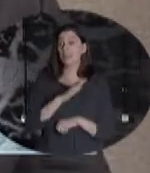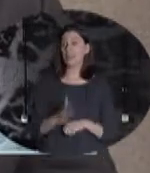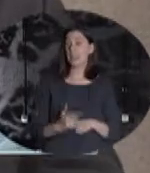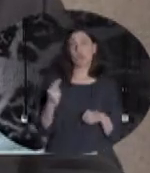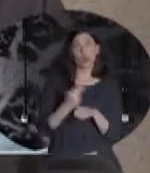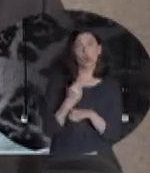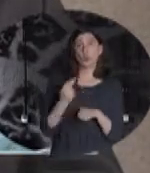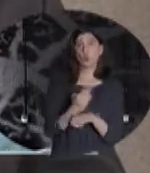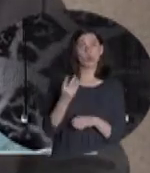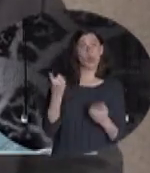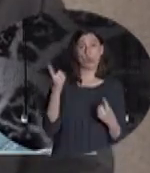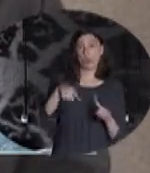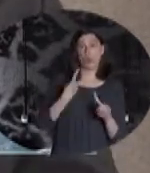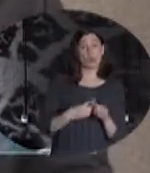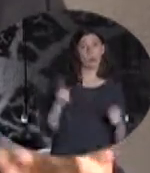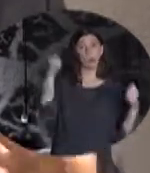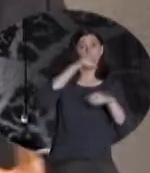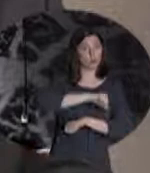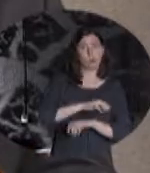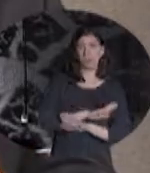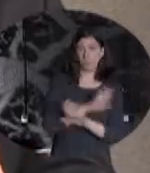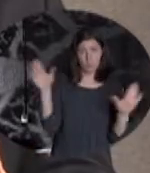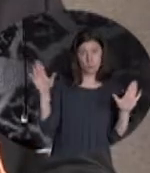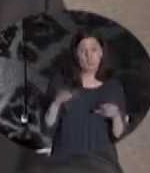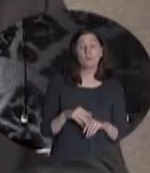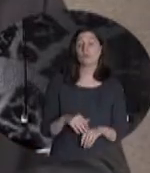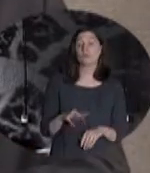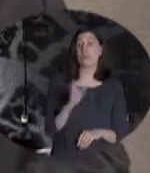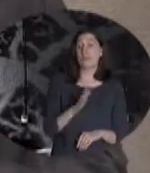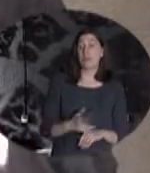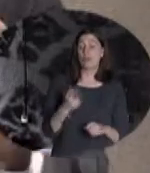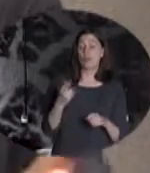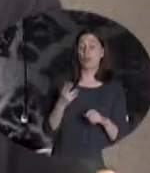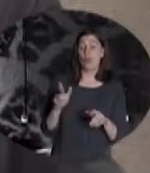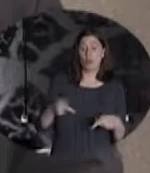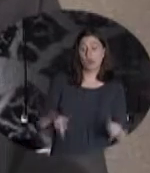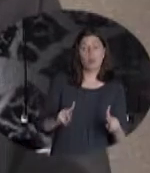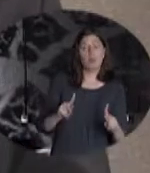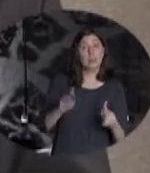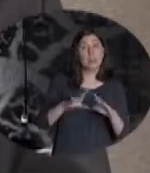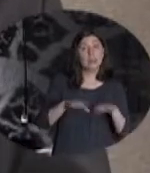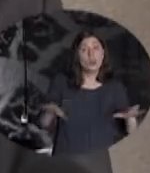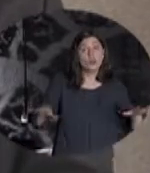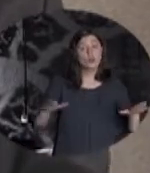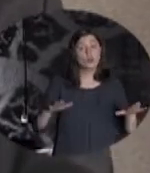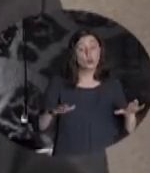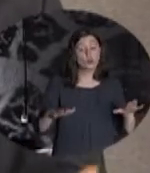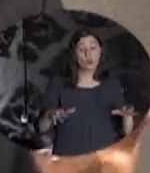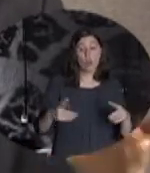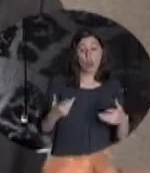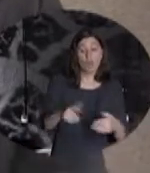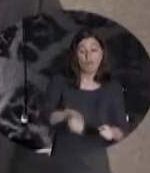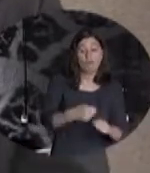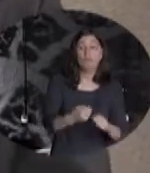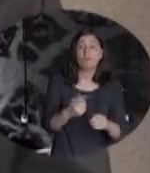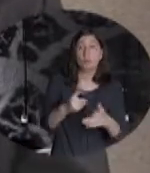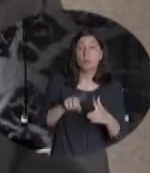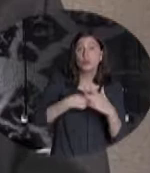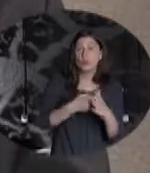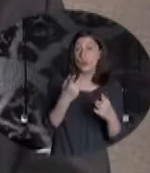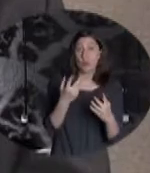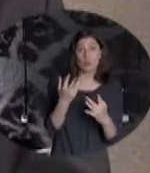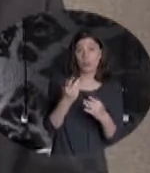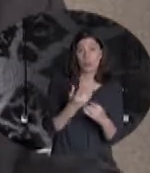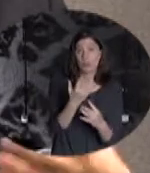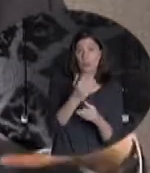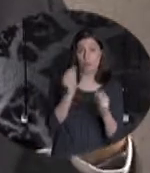fireworks when you're intoxicated. Never use fireworks. Never let children handle fireworks. Always kind of have adult supervision if